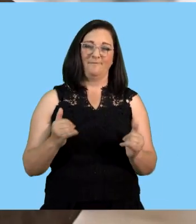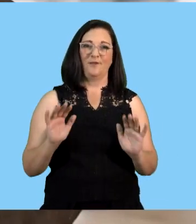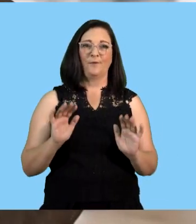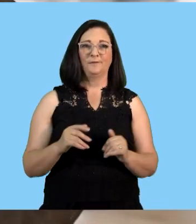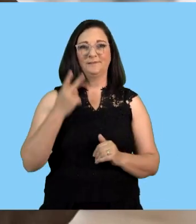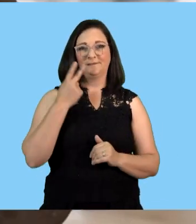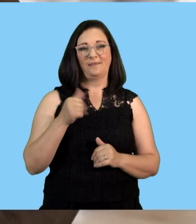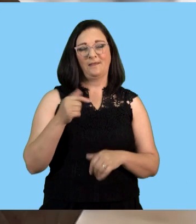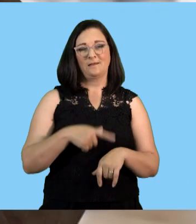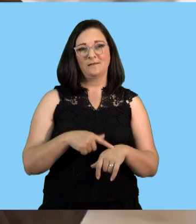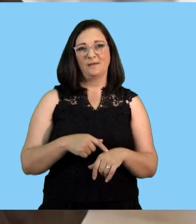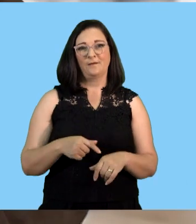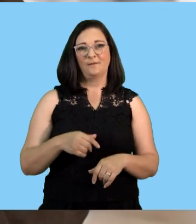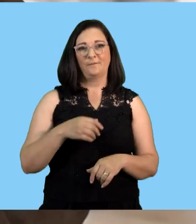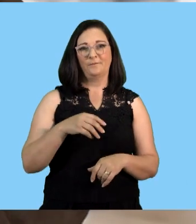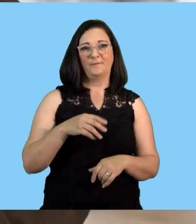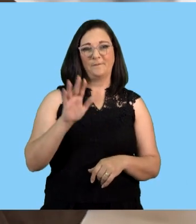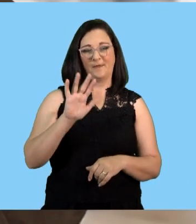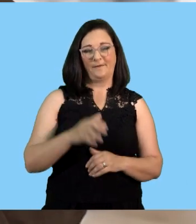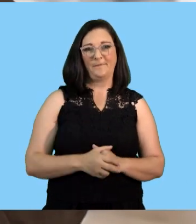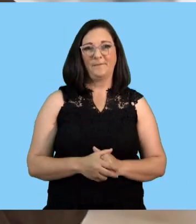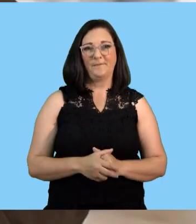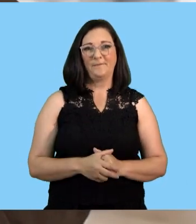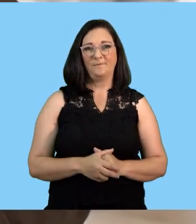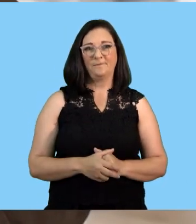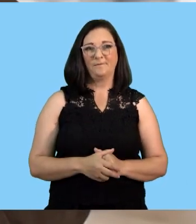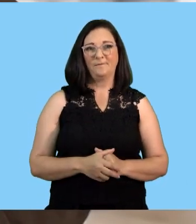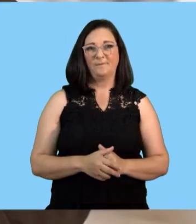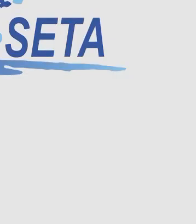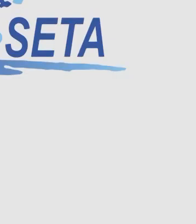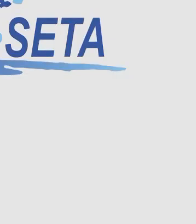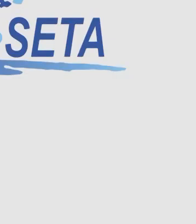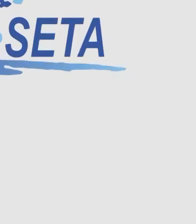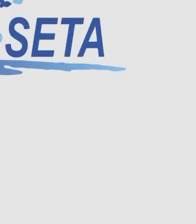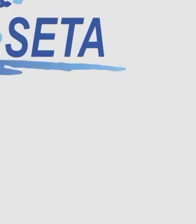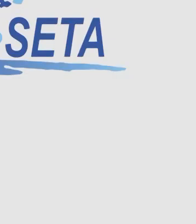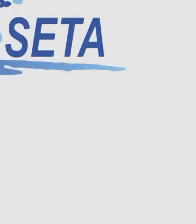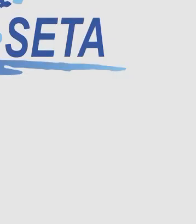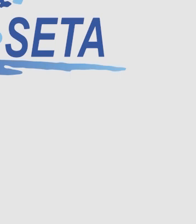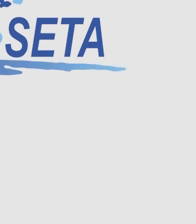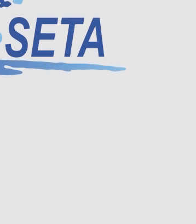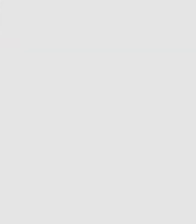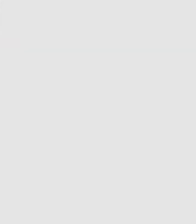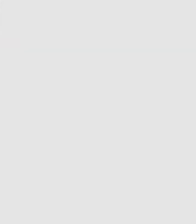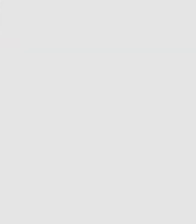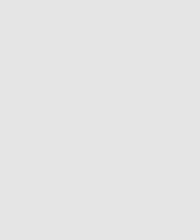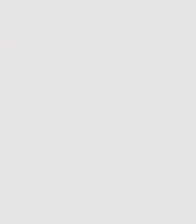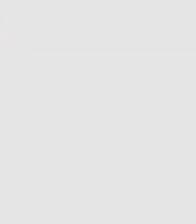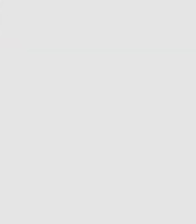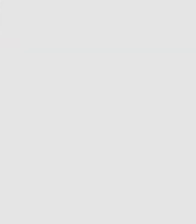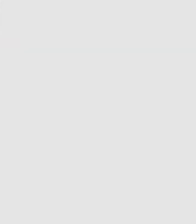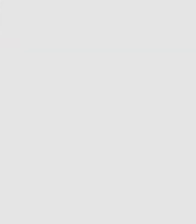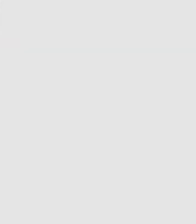it here, and then I'll see you next time. From me, Miss Mabue, goodbye.